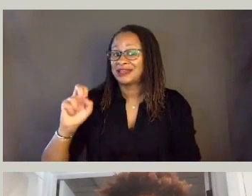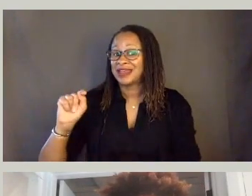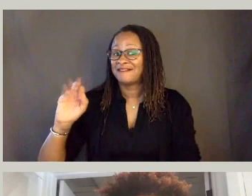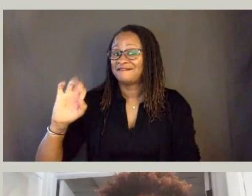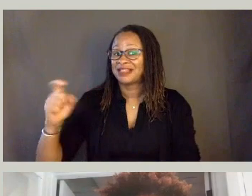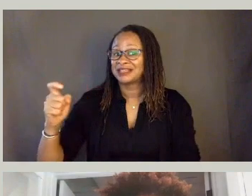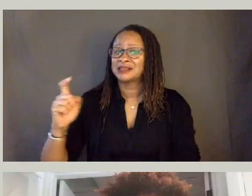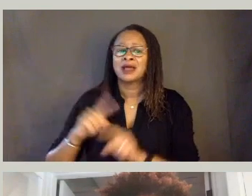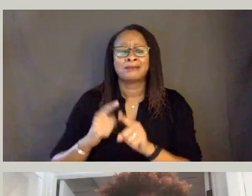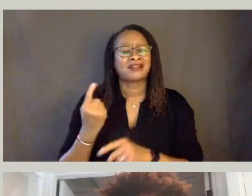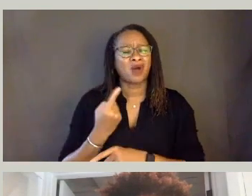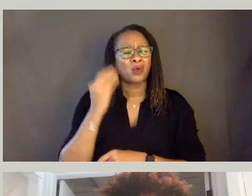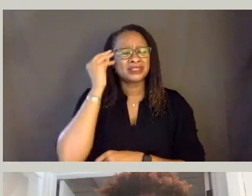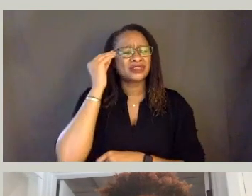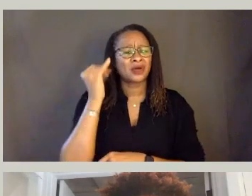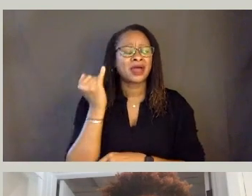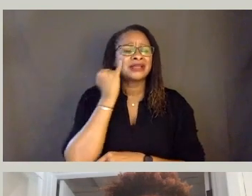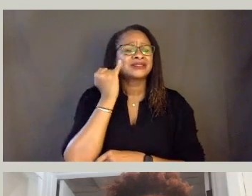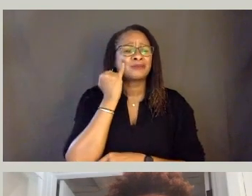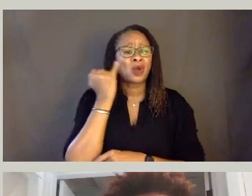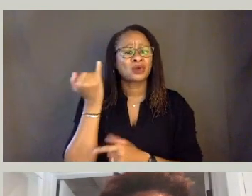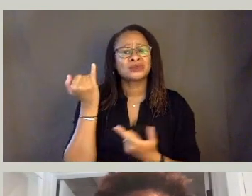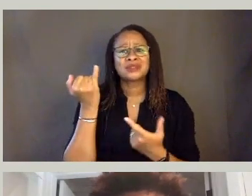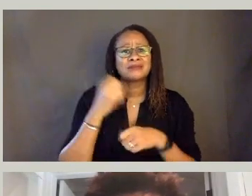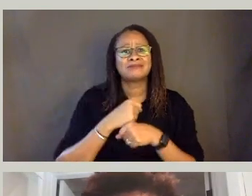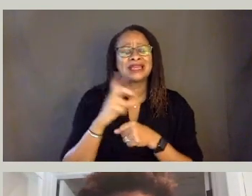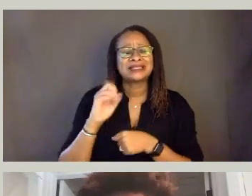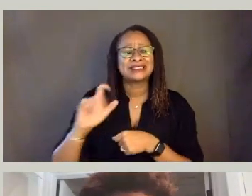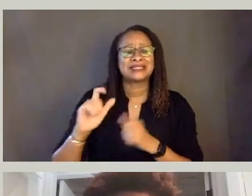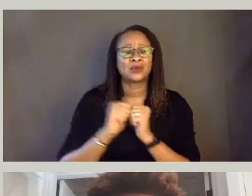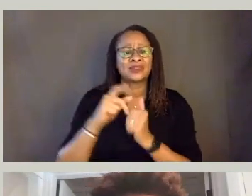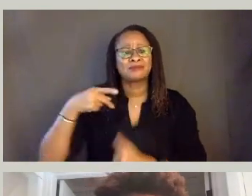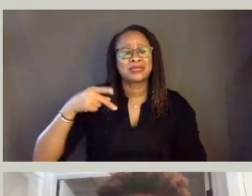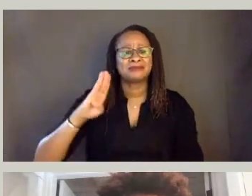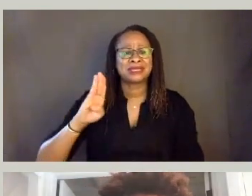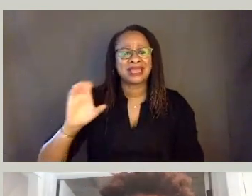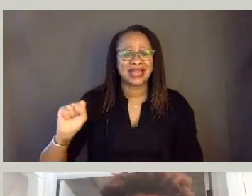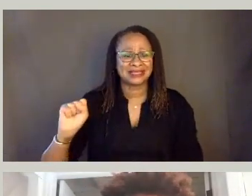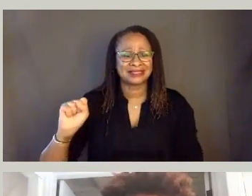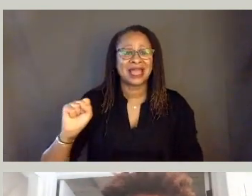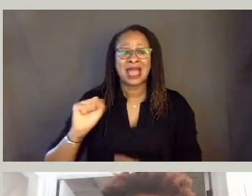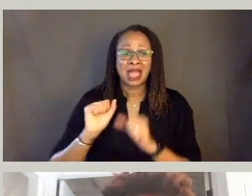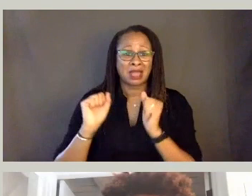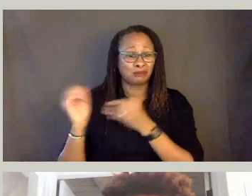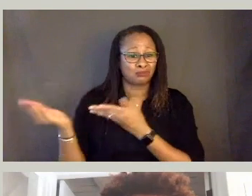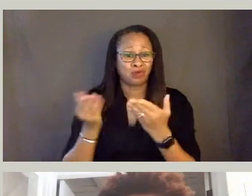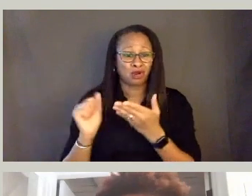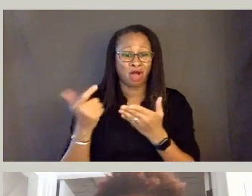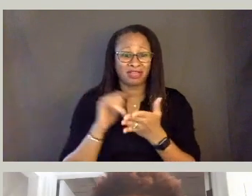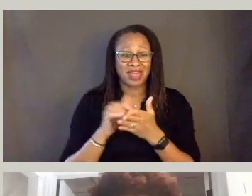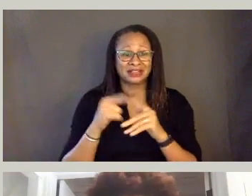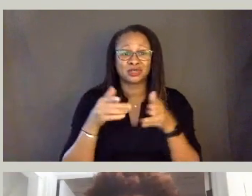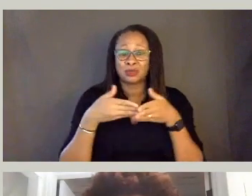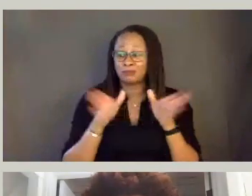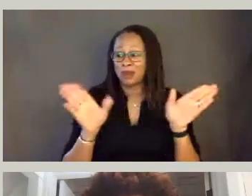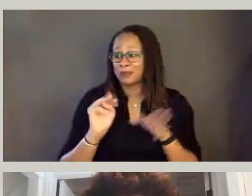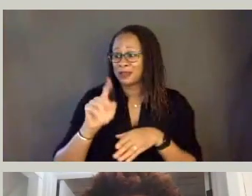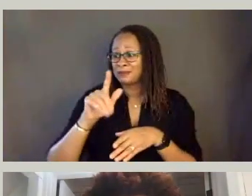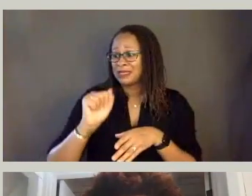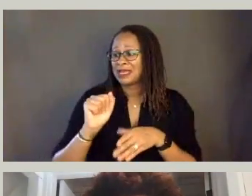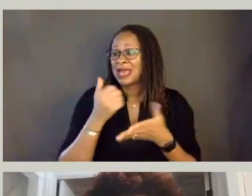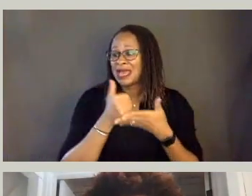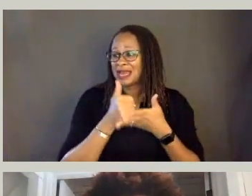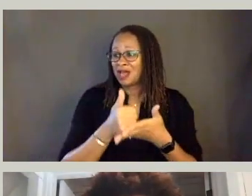thought, what if they had made a deal with PBS and just brought all that to public media and helped for public media to